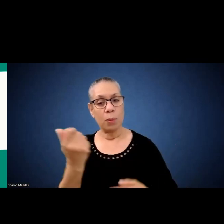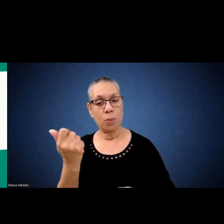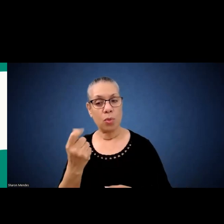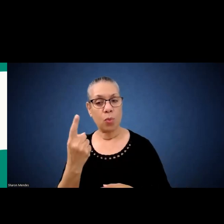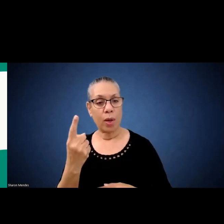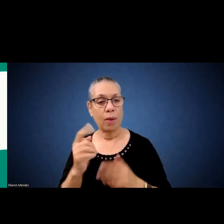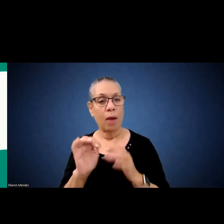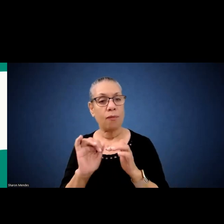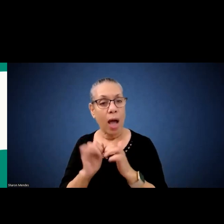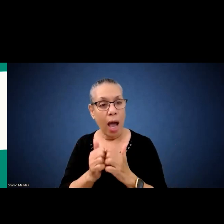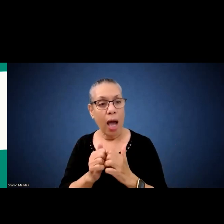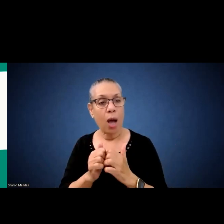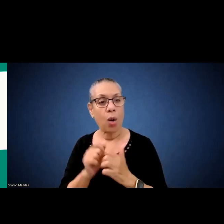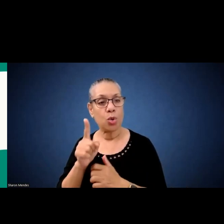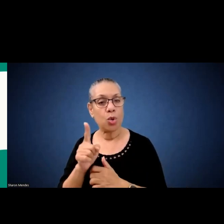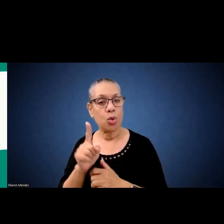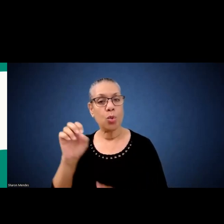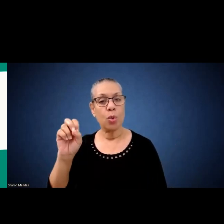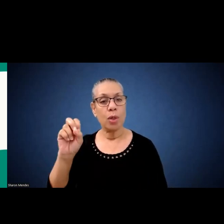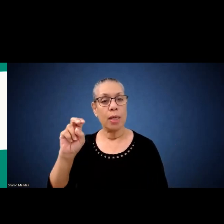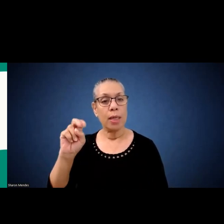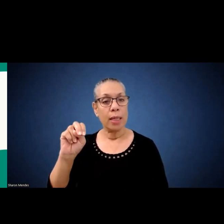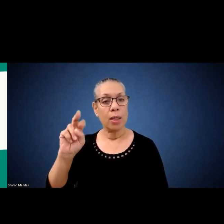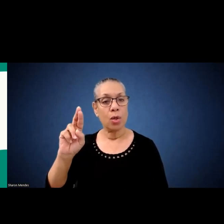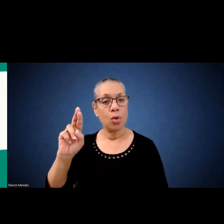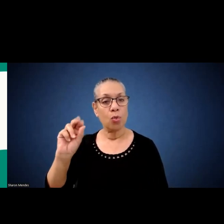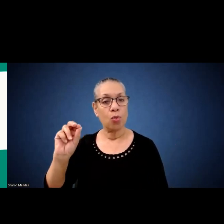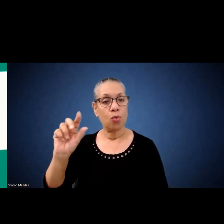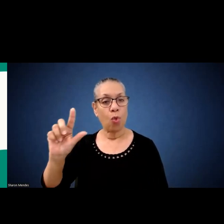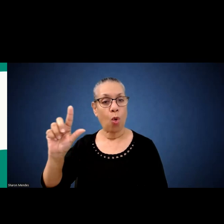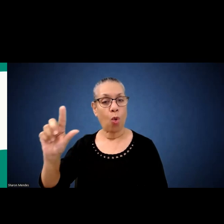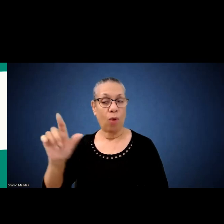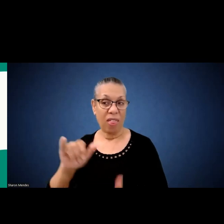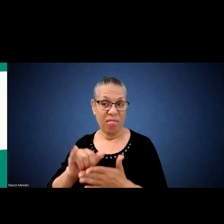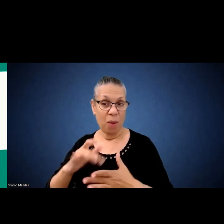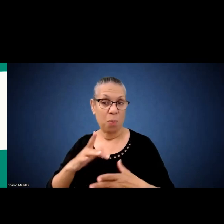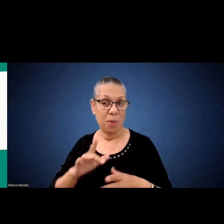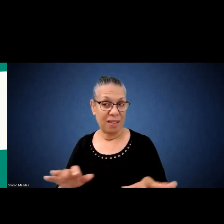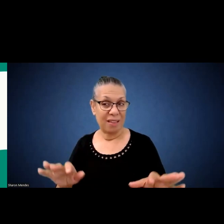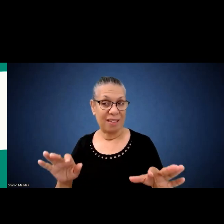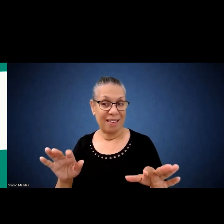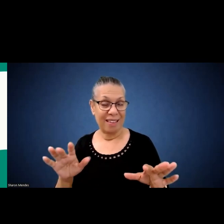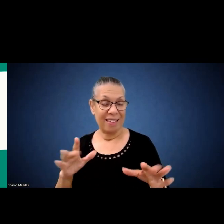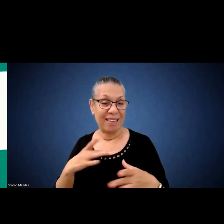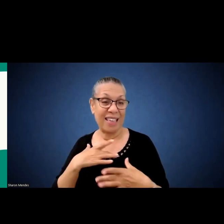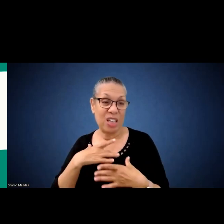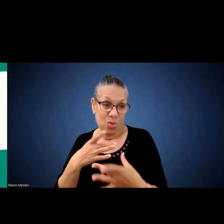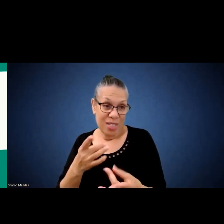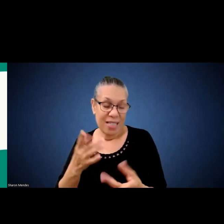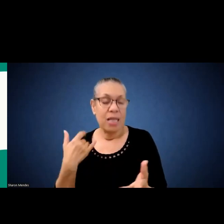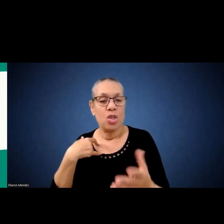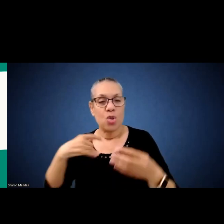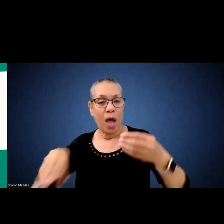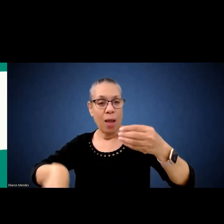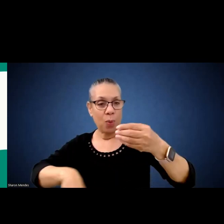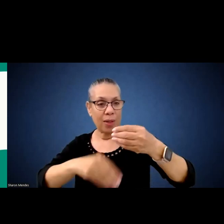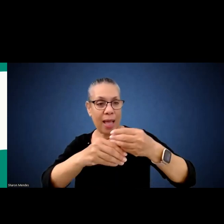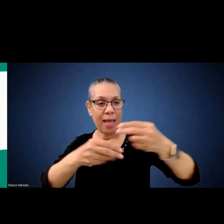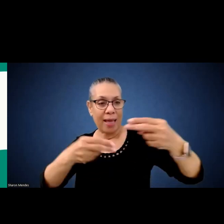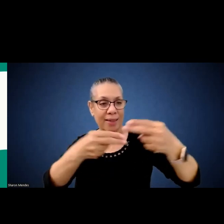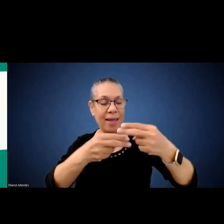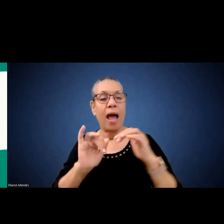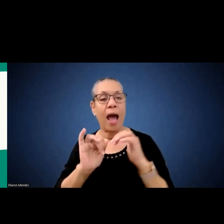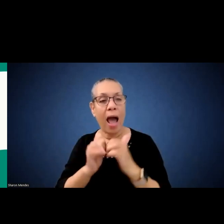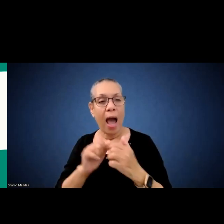you enroll, which is probably very interesting to folks. So I'm going to adjust this deck and just add that slide back in and send